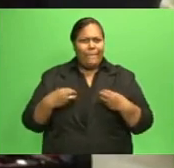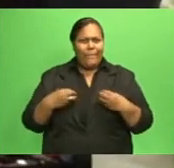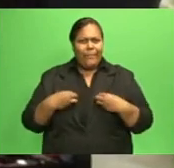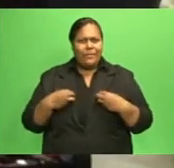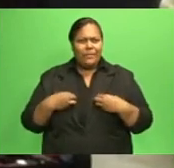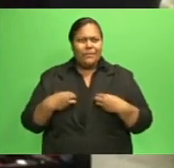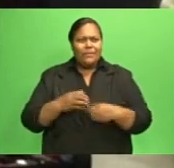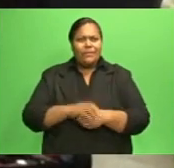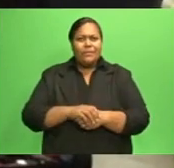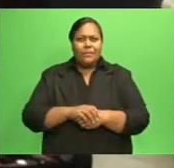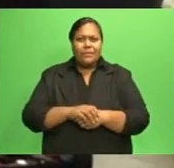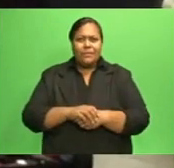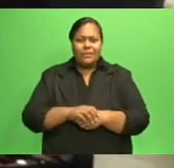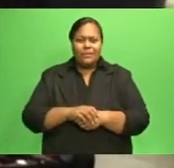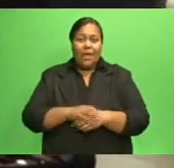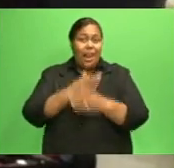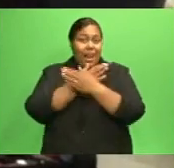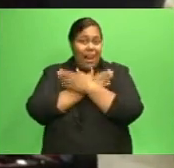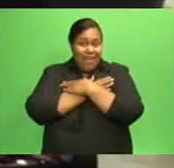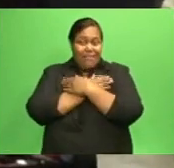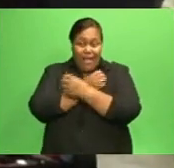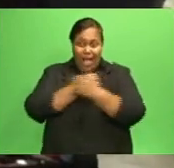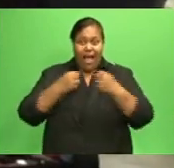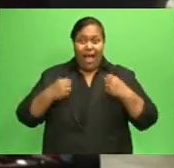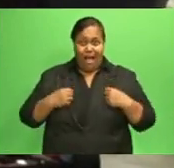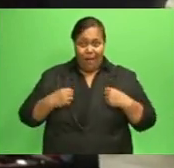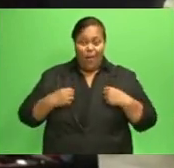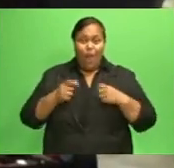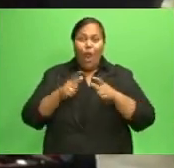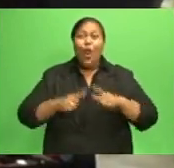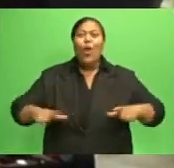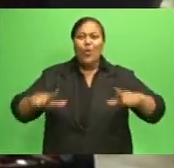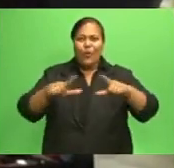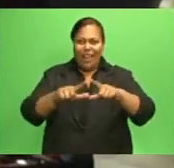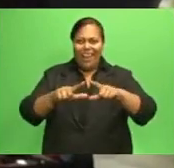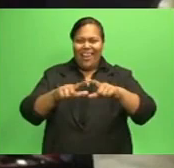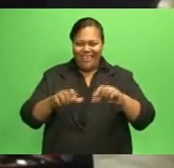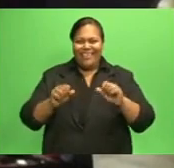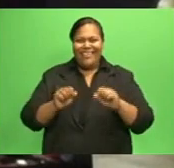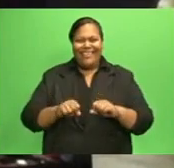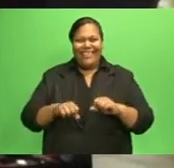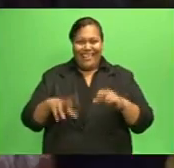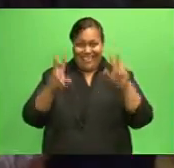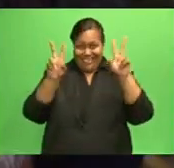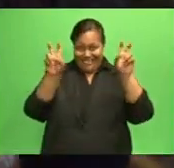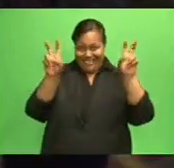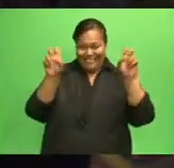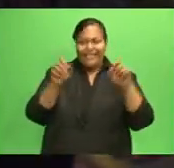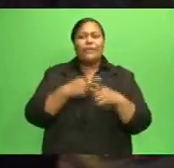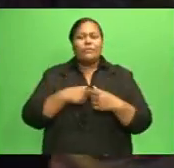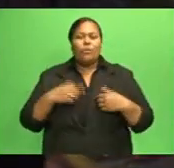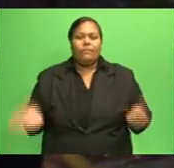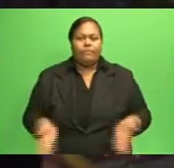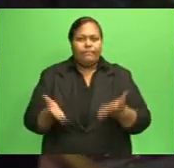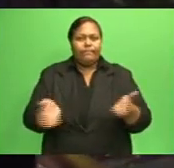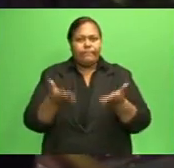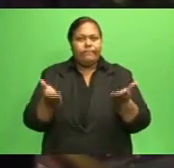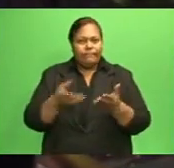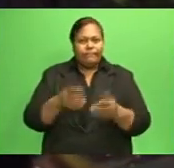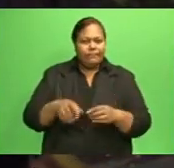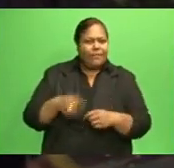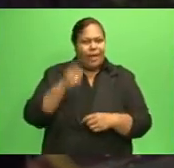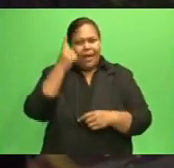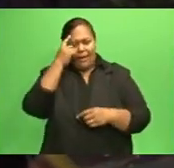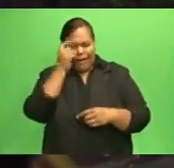Locals concept will enable locals to display their creativity in the lead up to